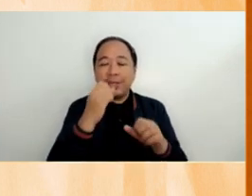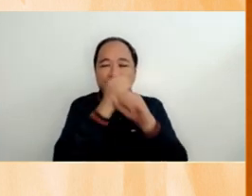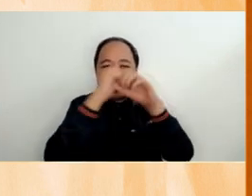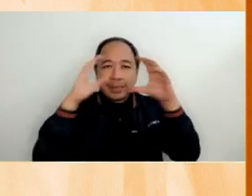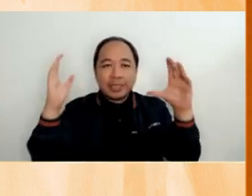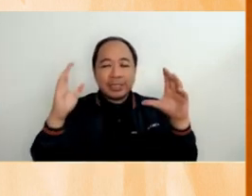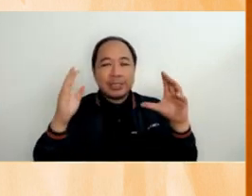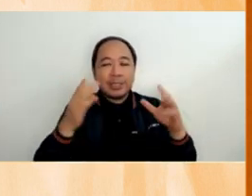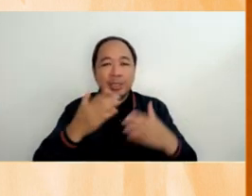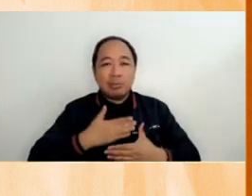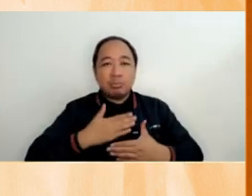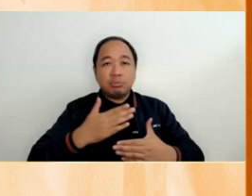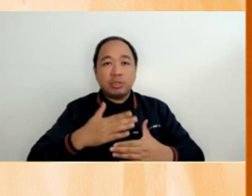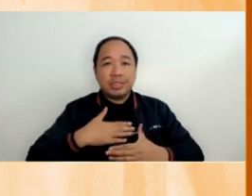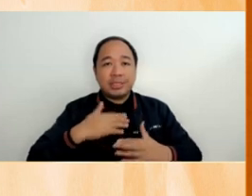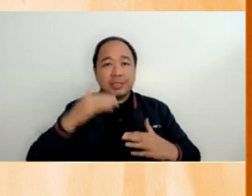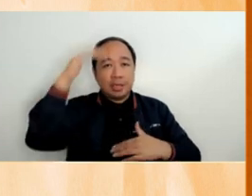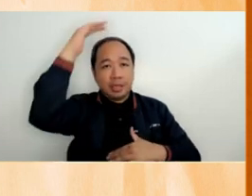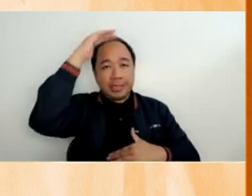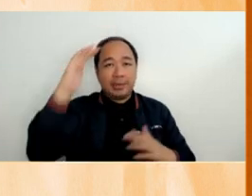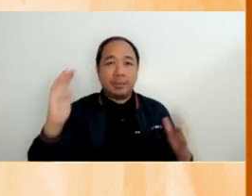Imagine breathing around a box.